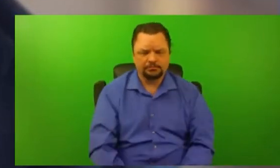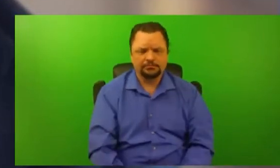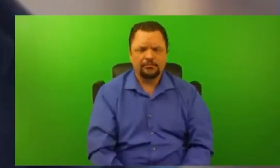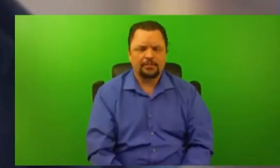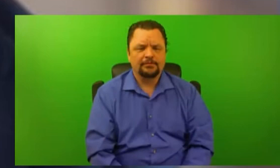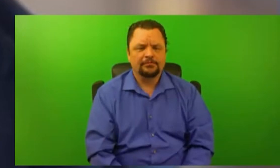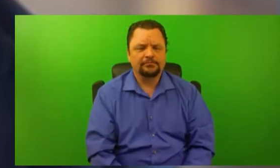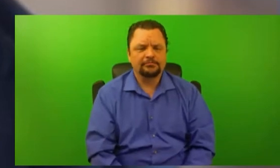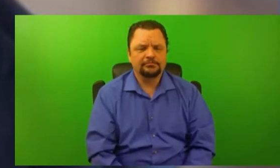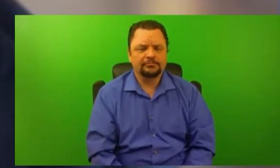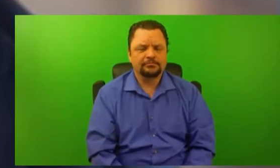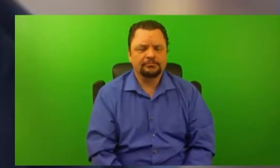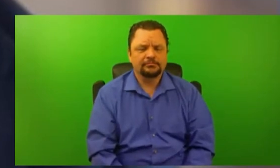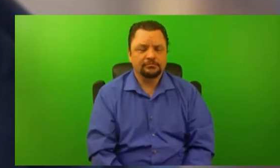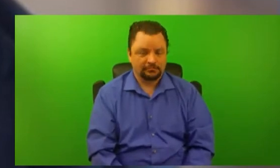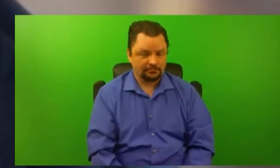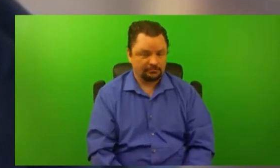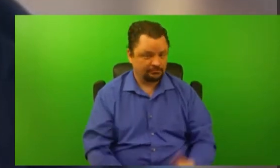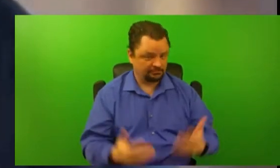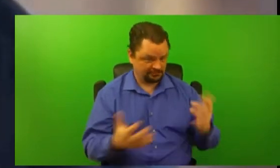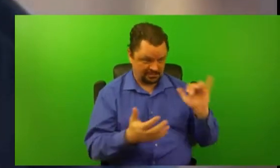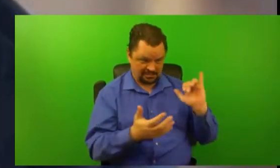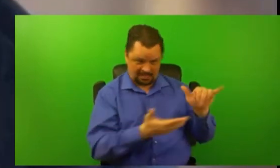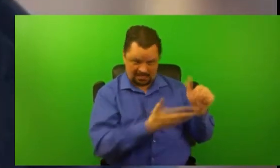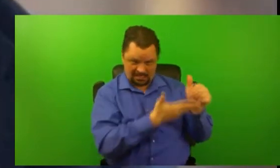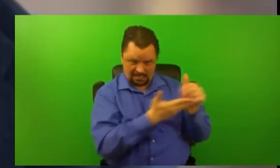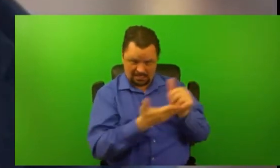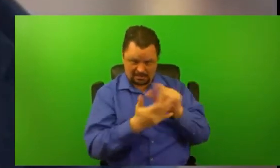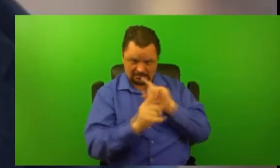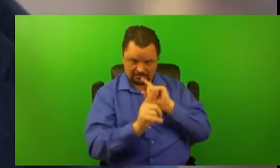Does that help, Commissioner?